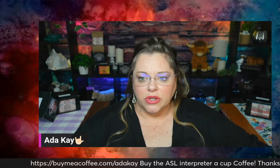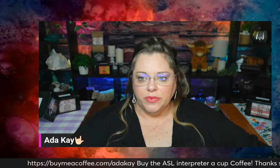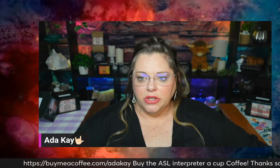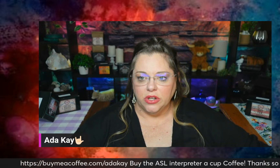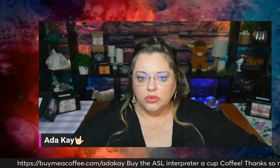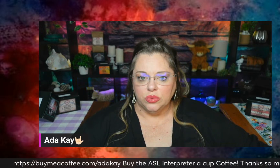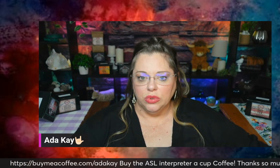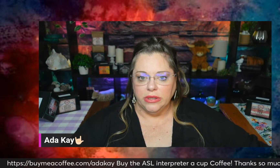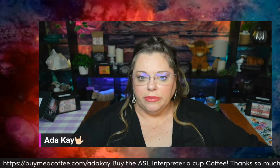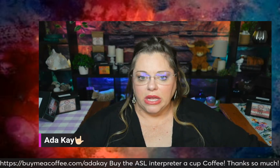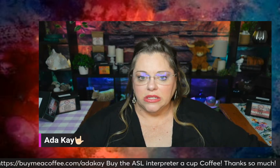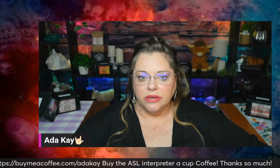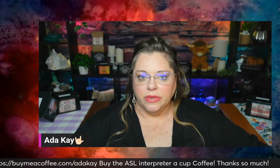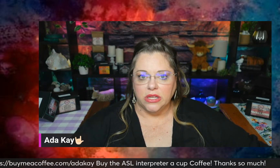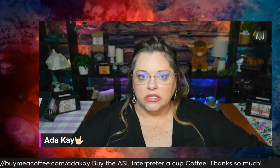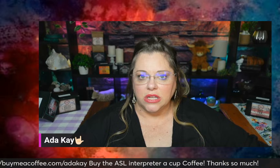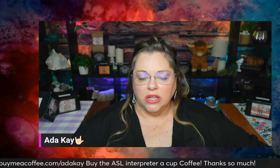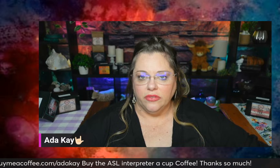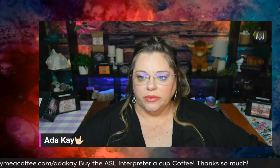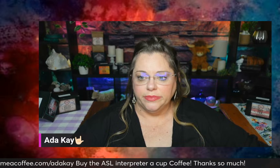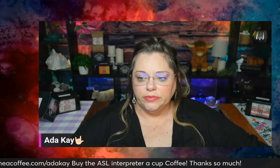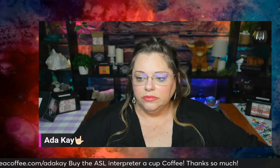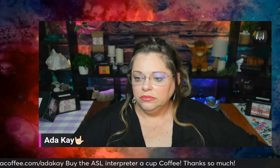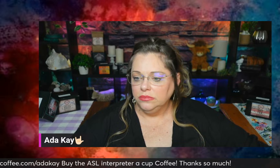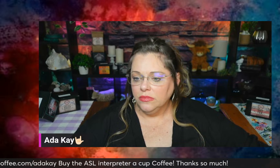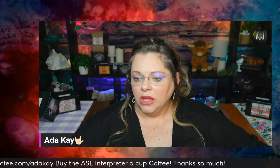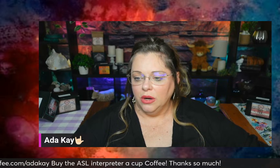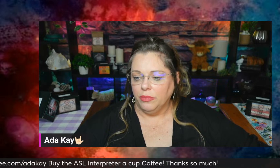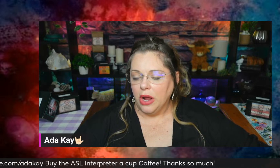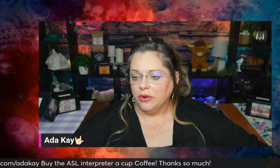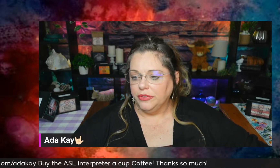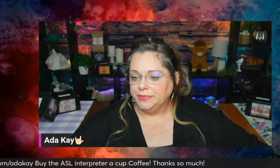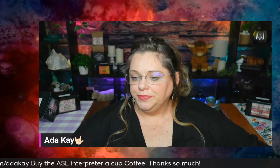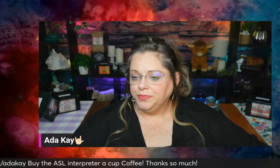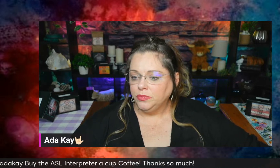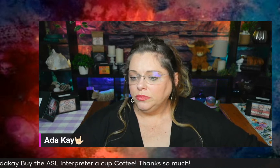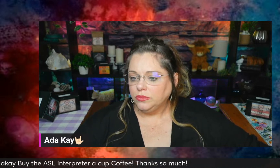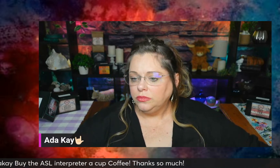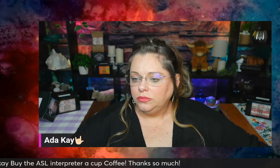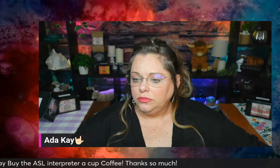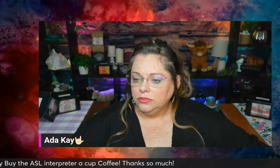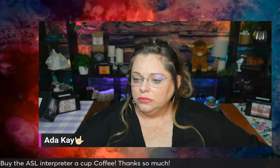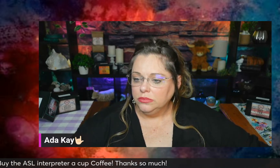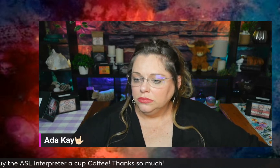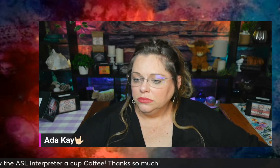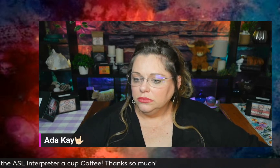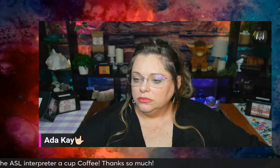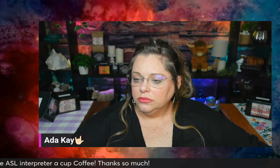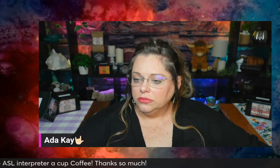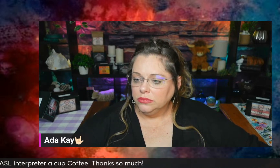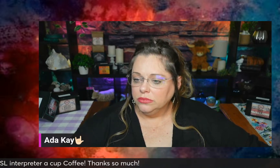if something goes really bad, tell my kids I love them and I'm proud of them.